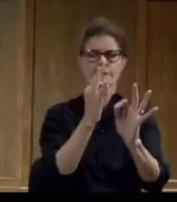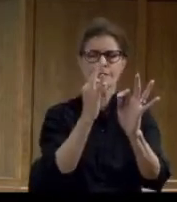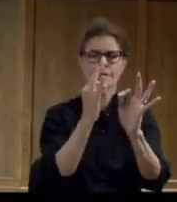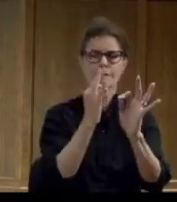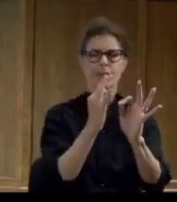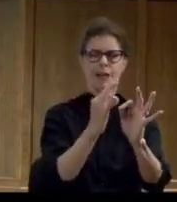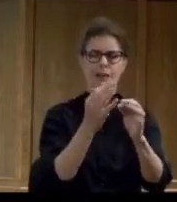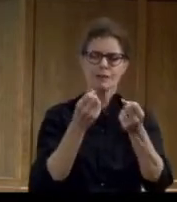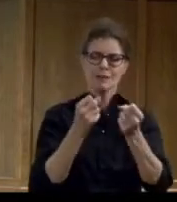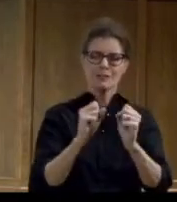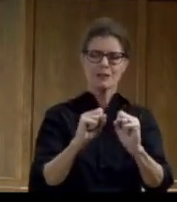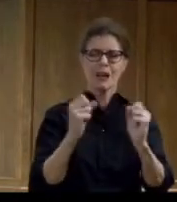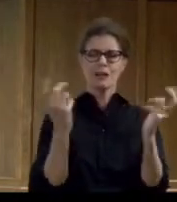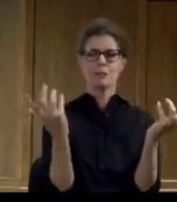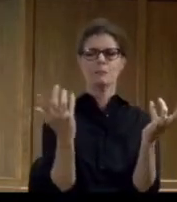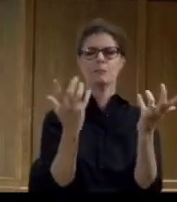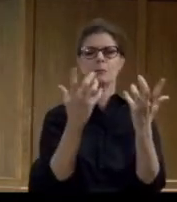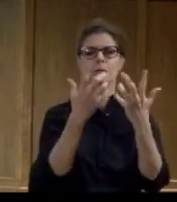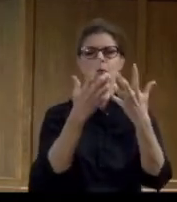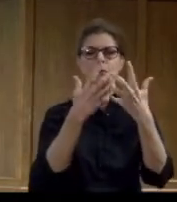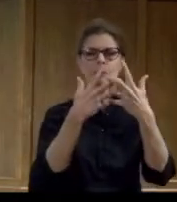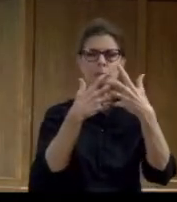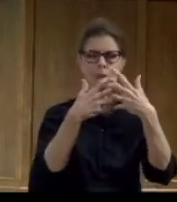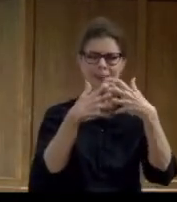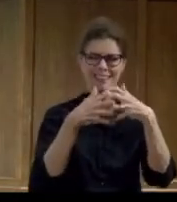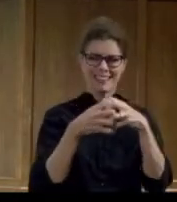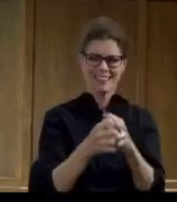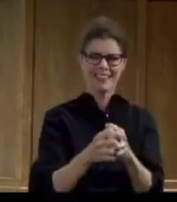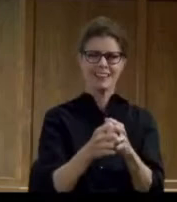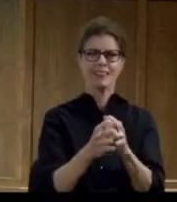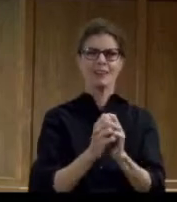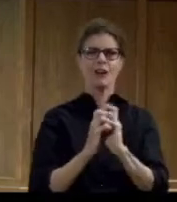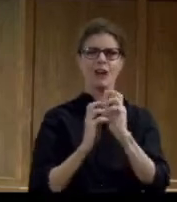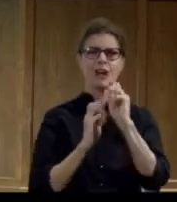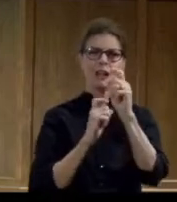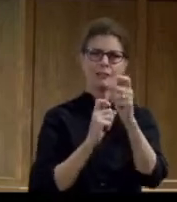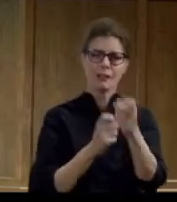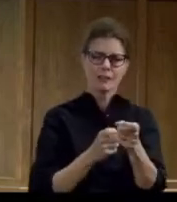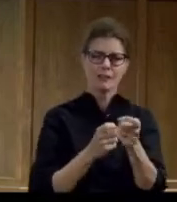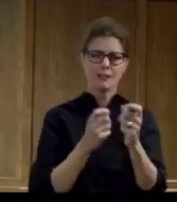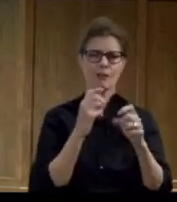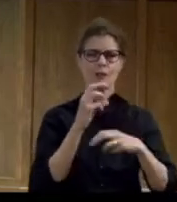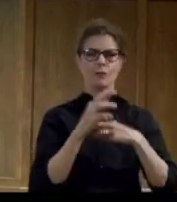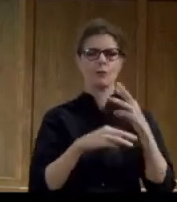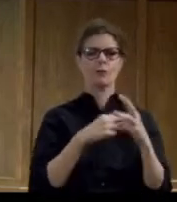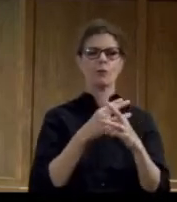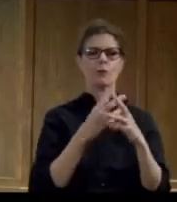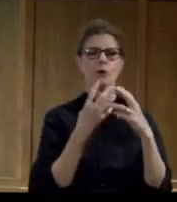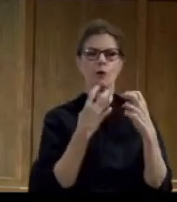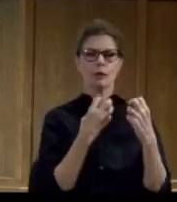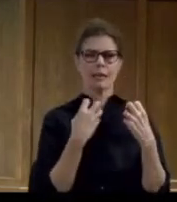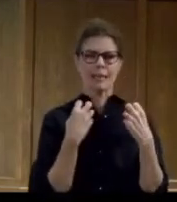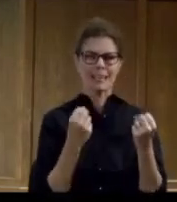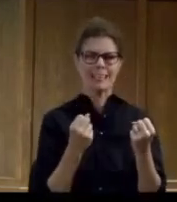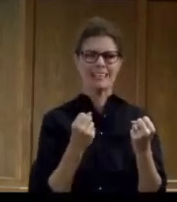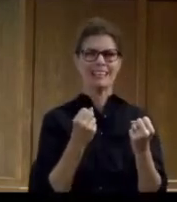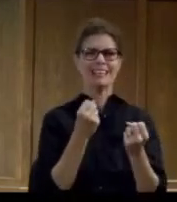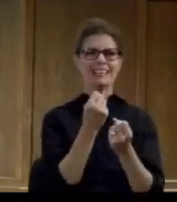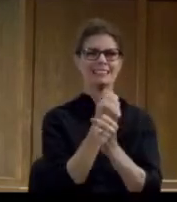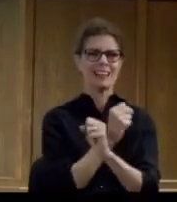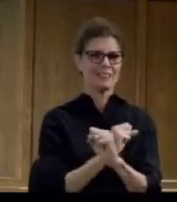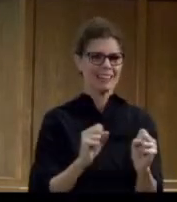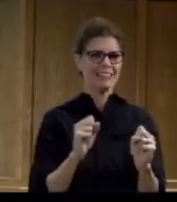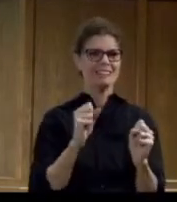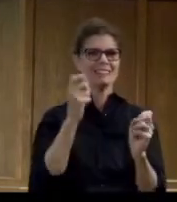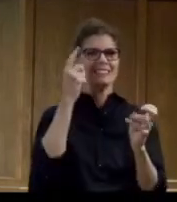it back together and bringing healing to the world and justice to the world and salvation to the world. And God has said, you get to